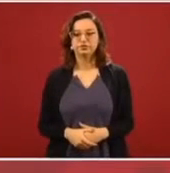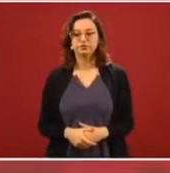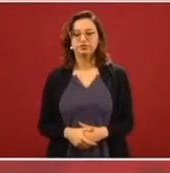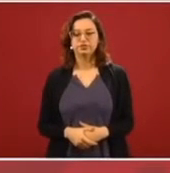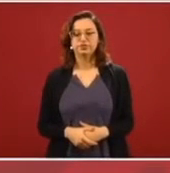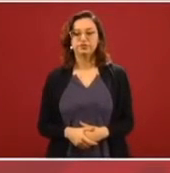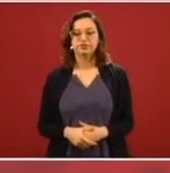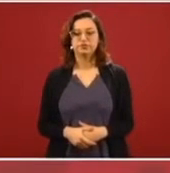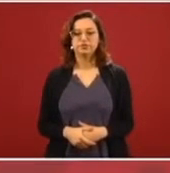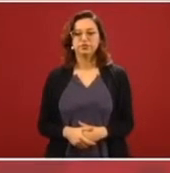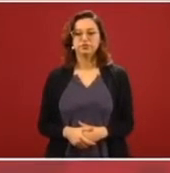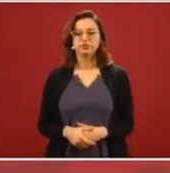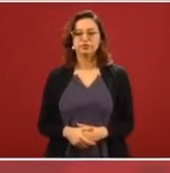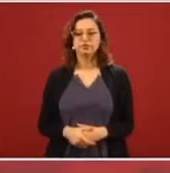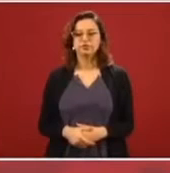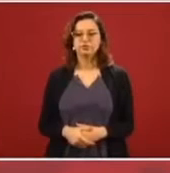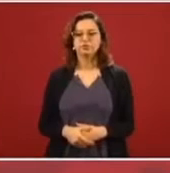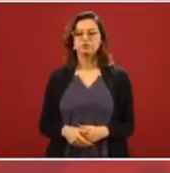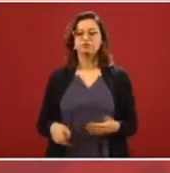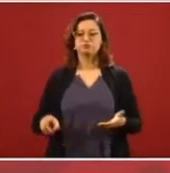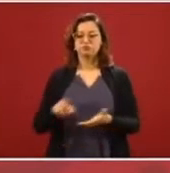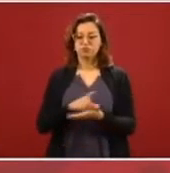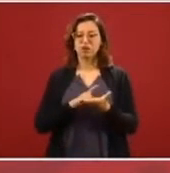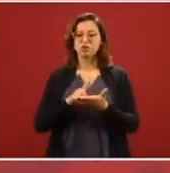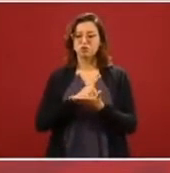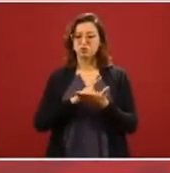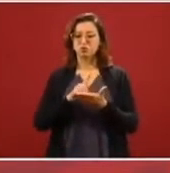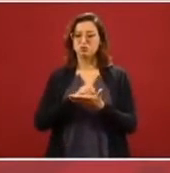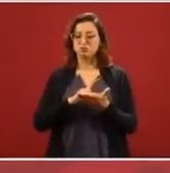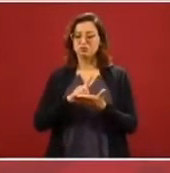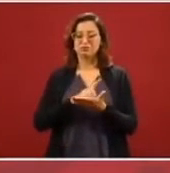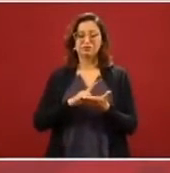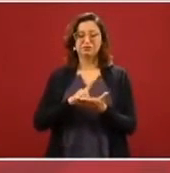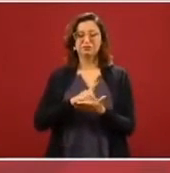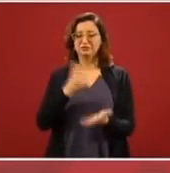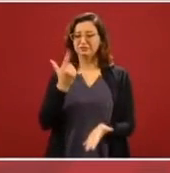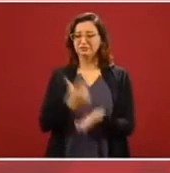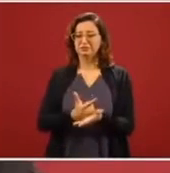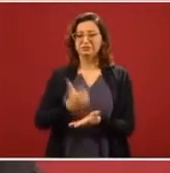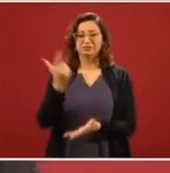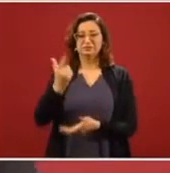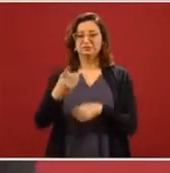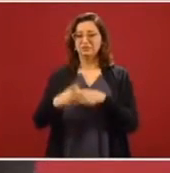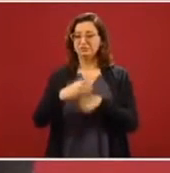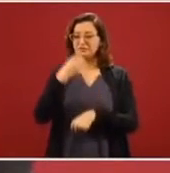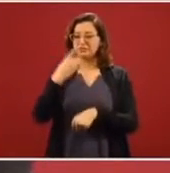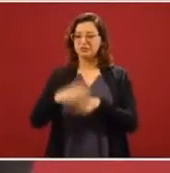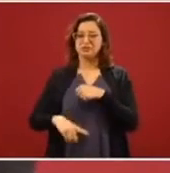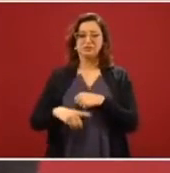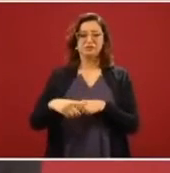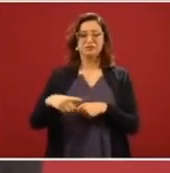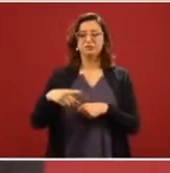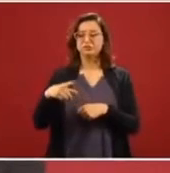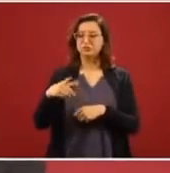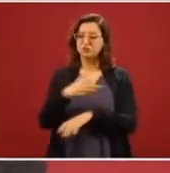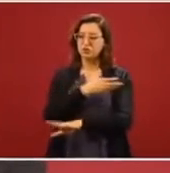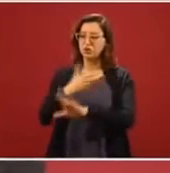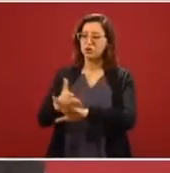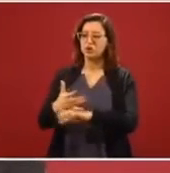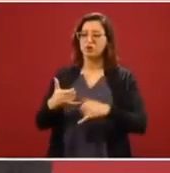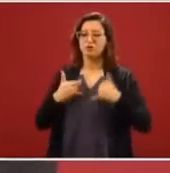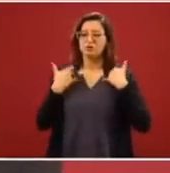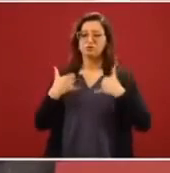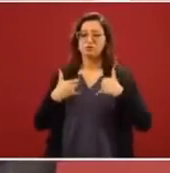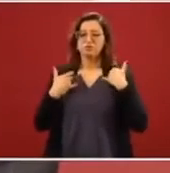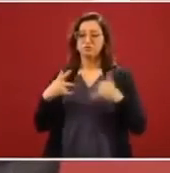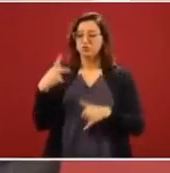Drogas Drugs nocivas por completo. that are nauseous, Acaban con nauseous, los noxious,